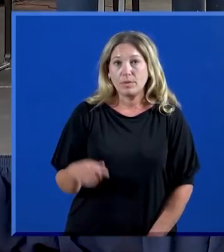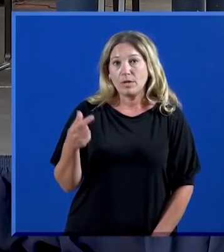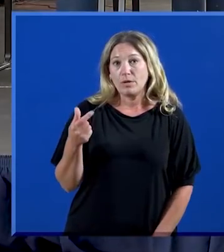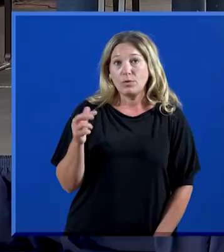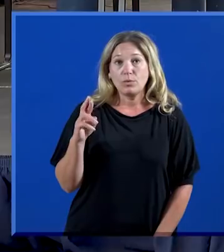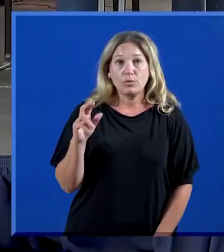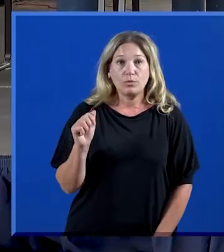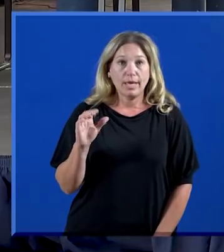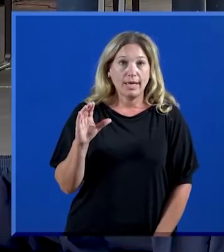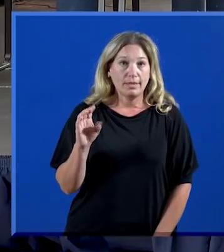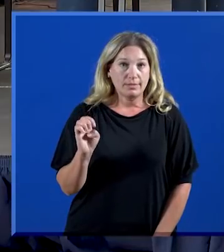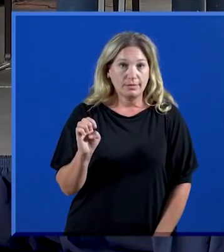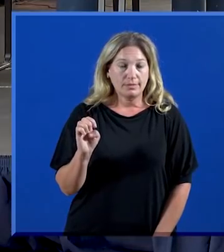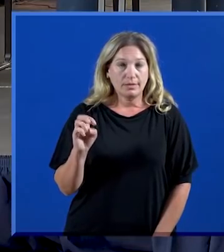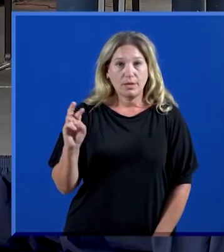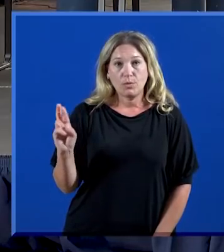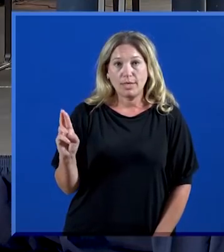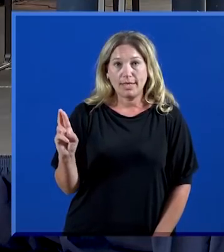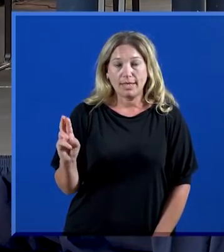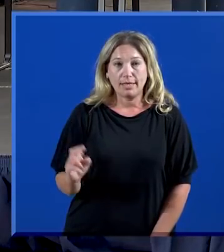Grace Rudnicki.